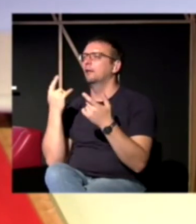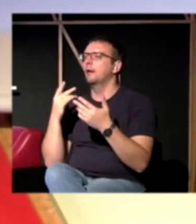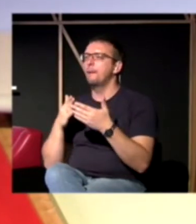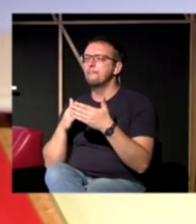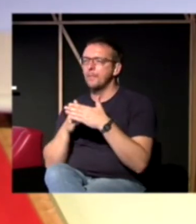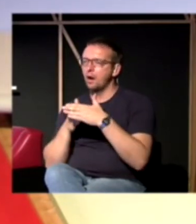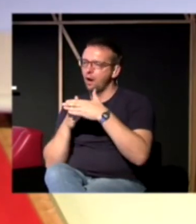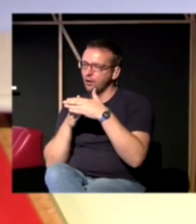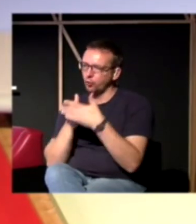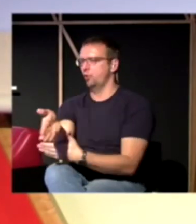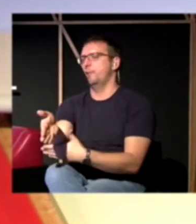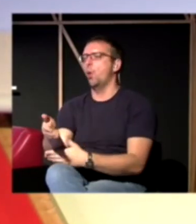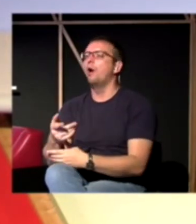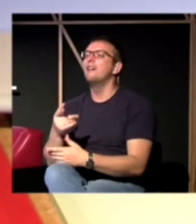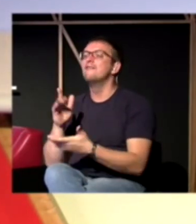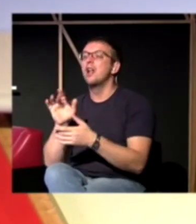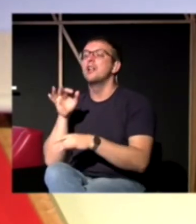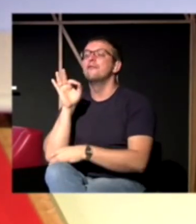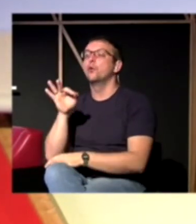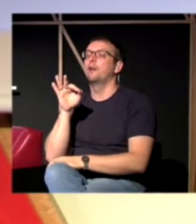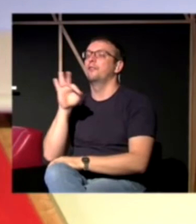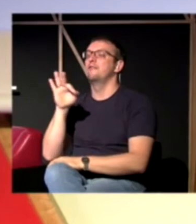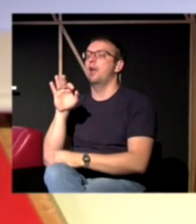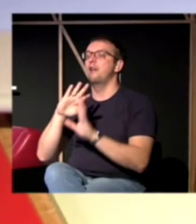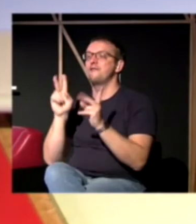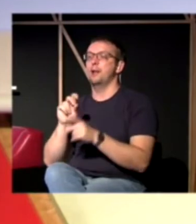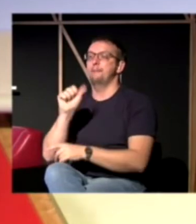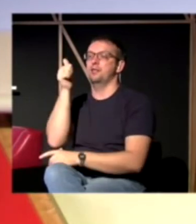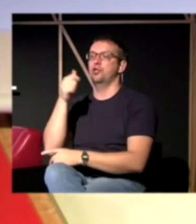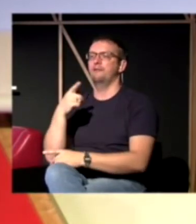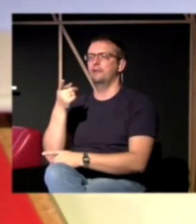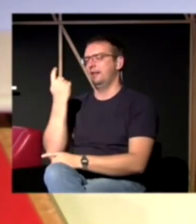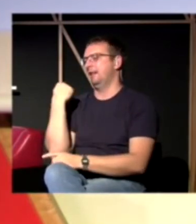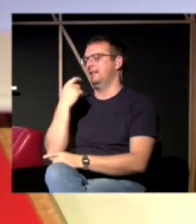about and your experiences of providing ADC at the women's match?